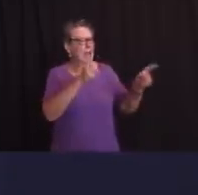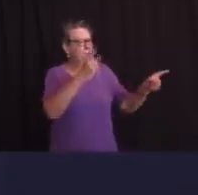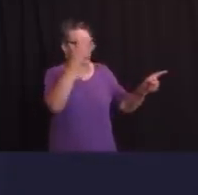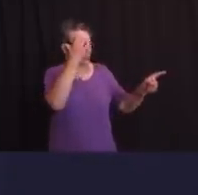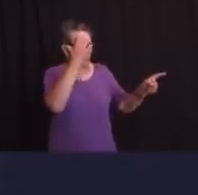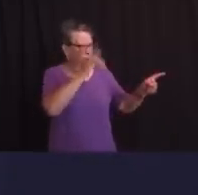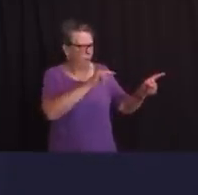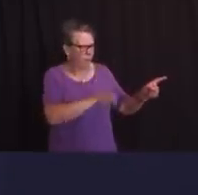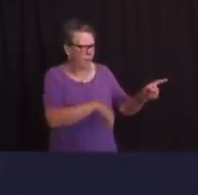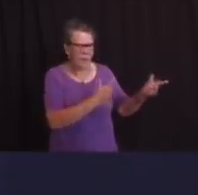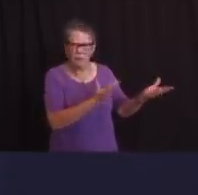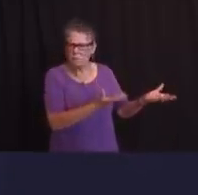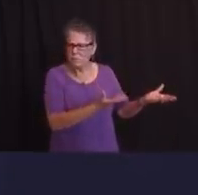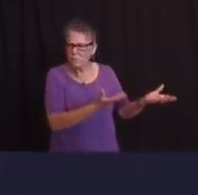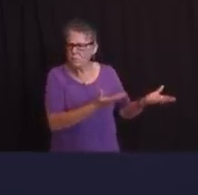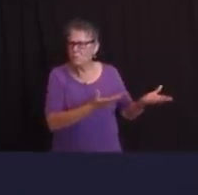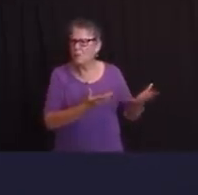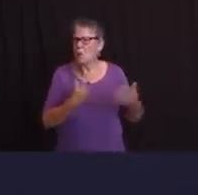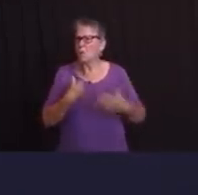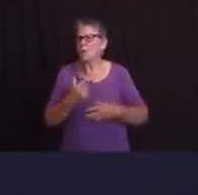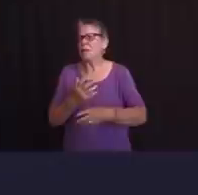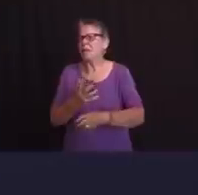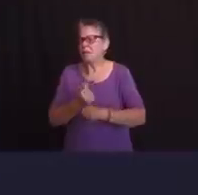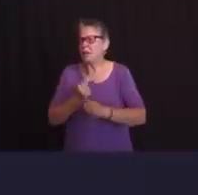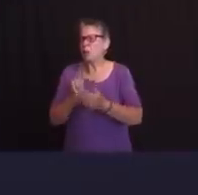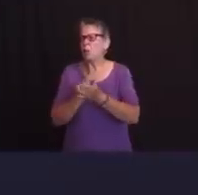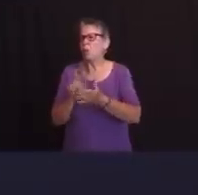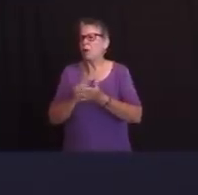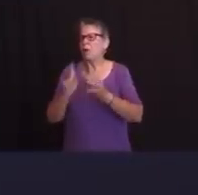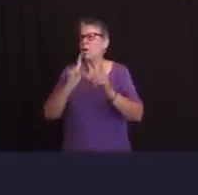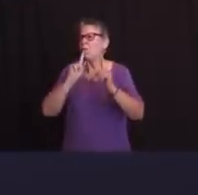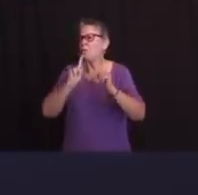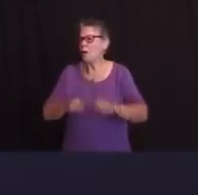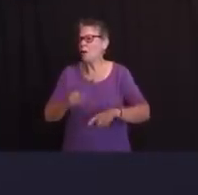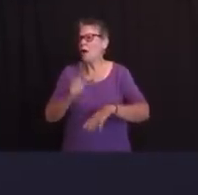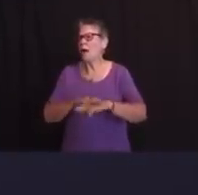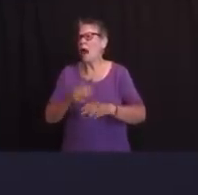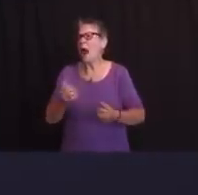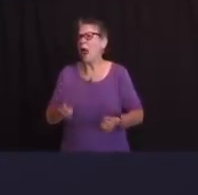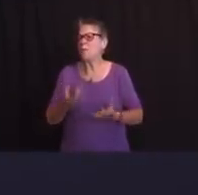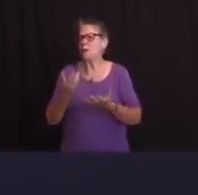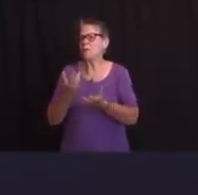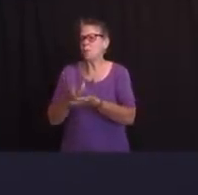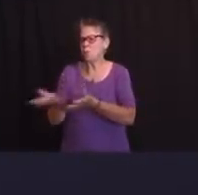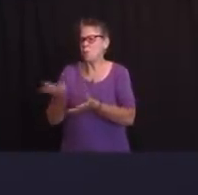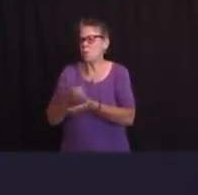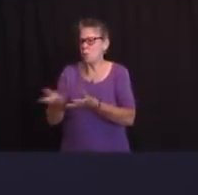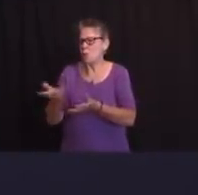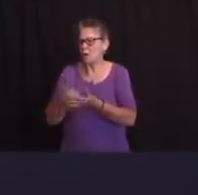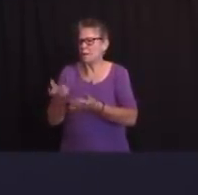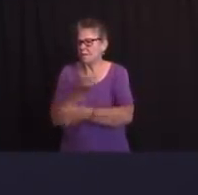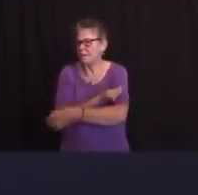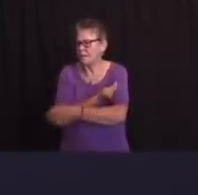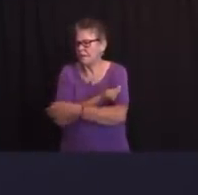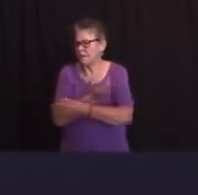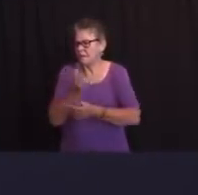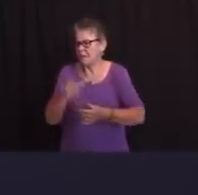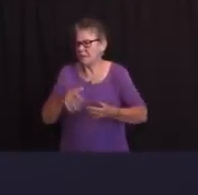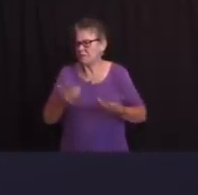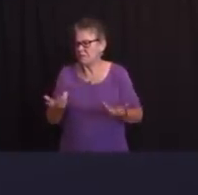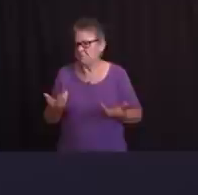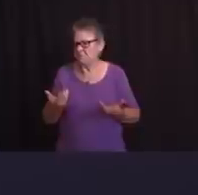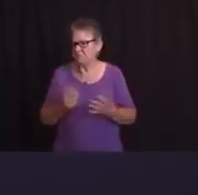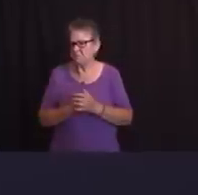week. Nothing, thank you. Nothing new on vaccine passports. I continue to be in the category of open-minded, but I also continue